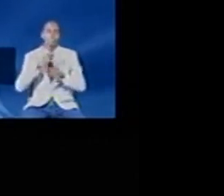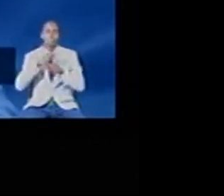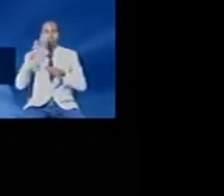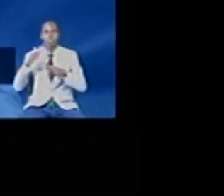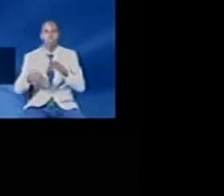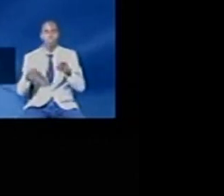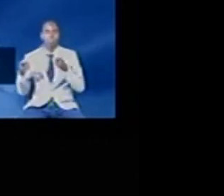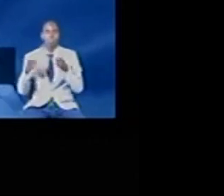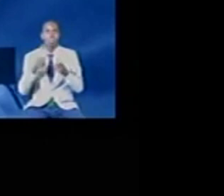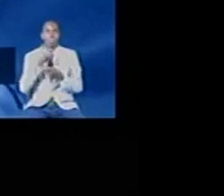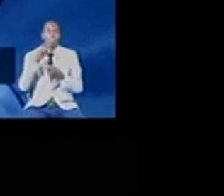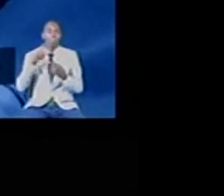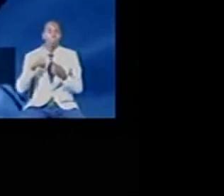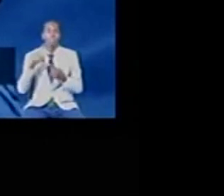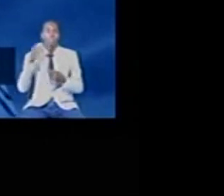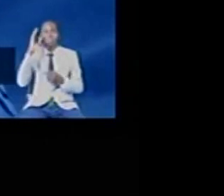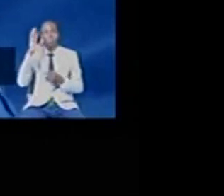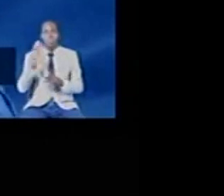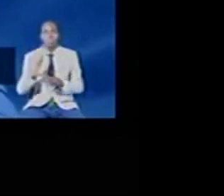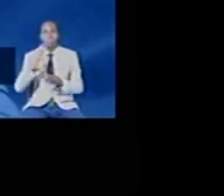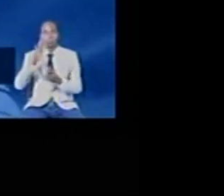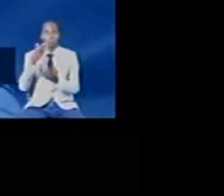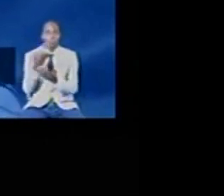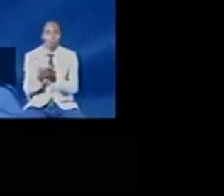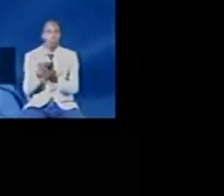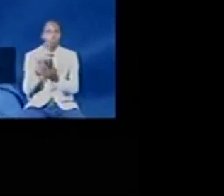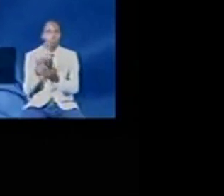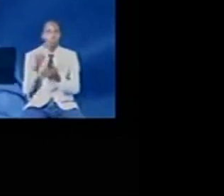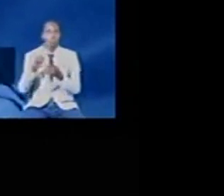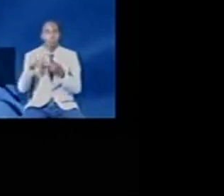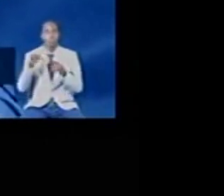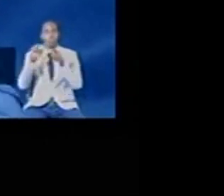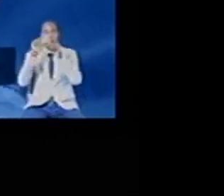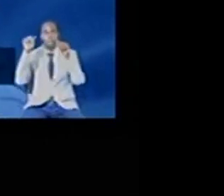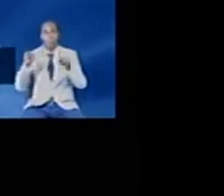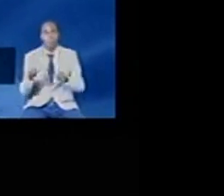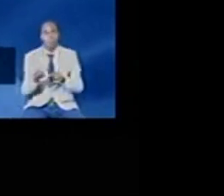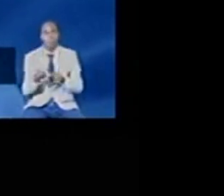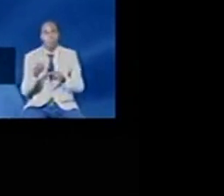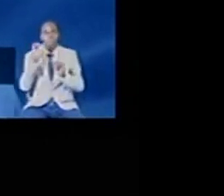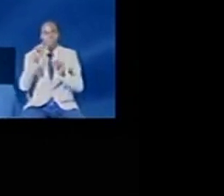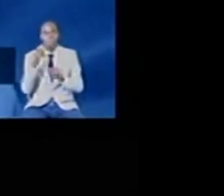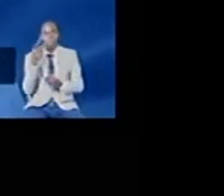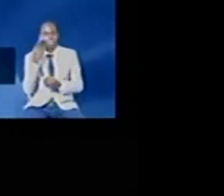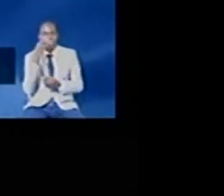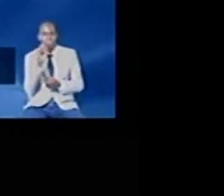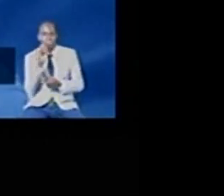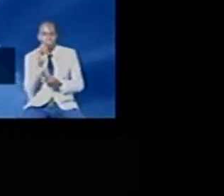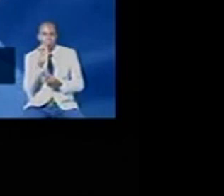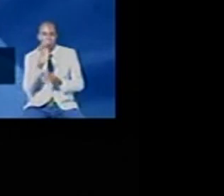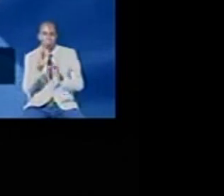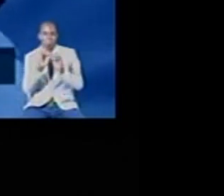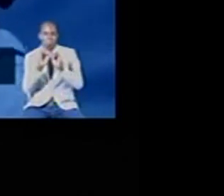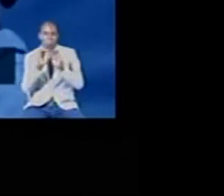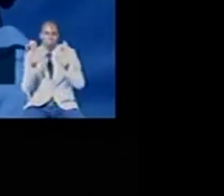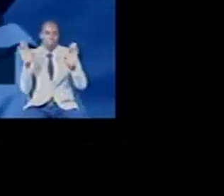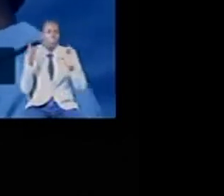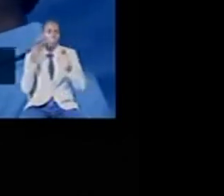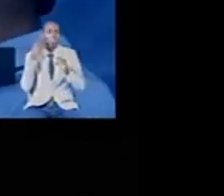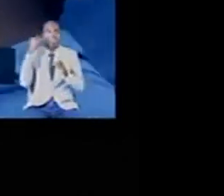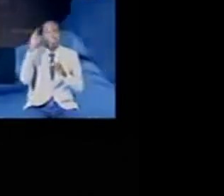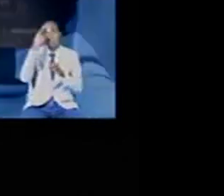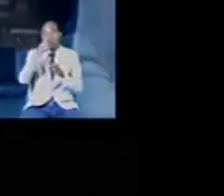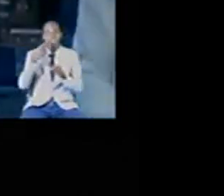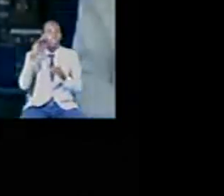stage, when he was welcomed to the stage yesterday, I could see clearly. I saw his face. I saw everything. I saw the color of his